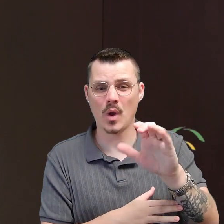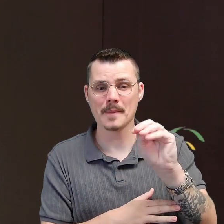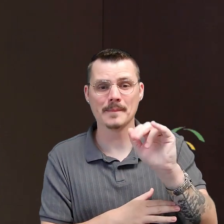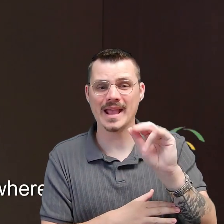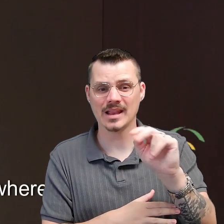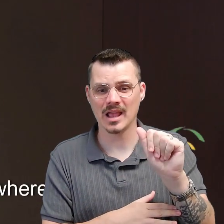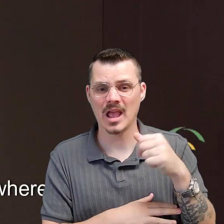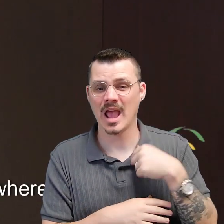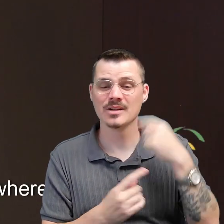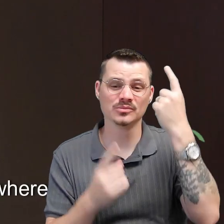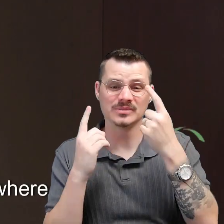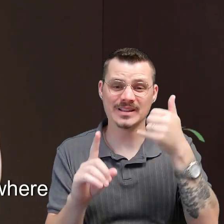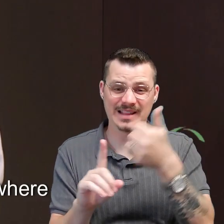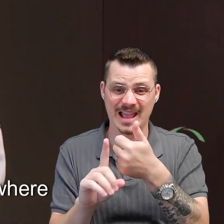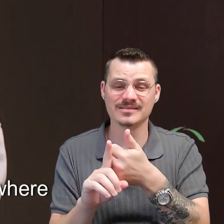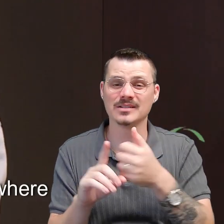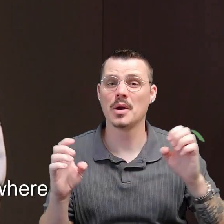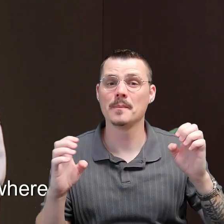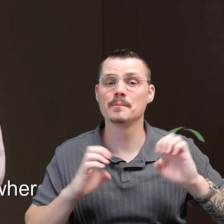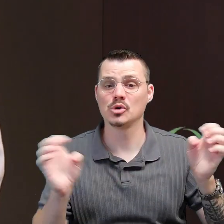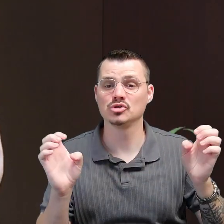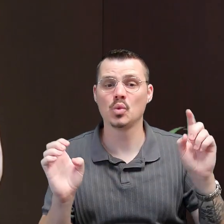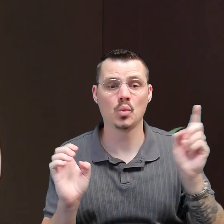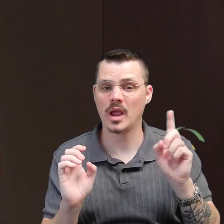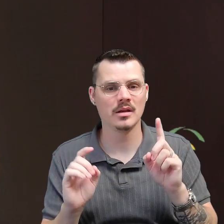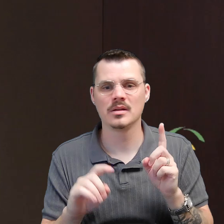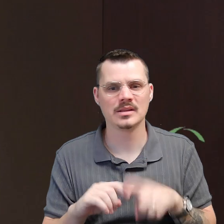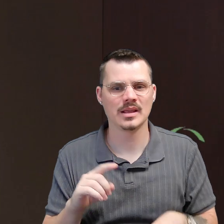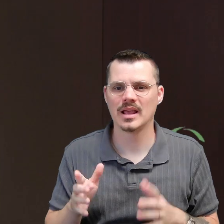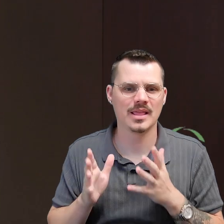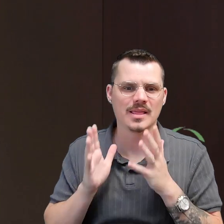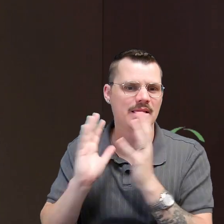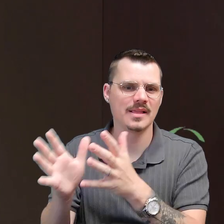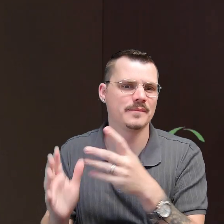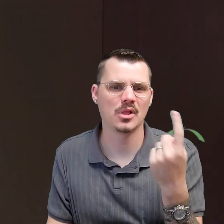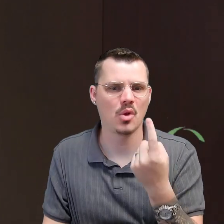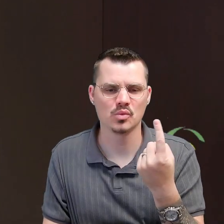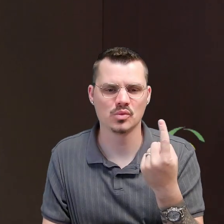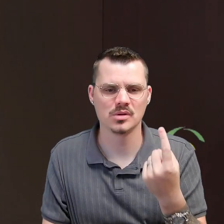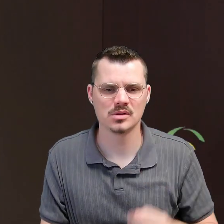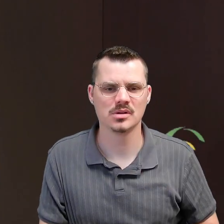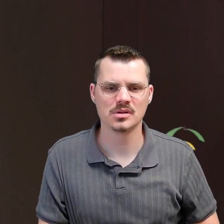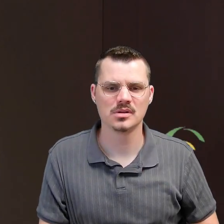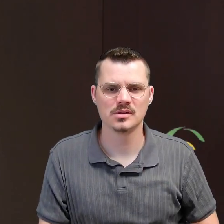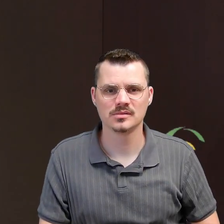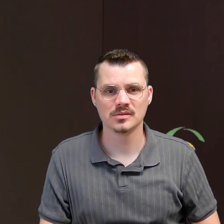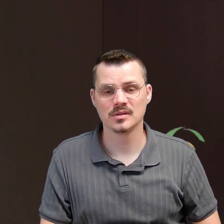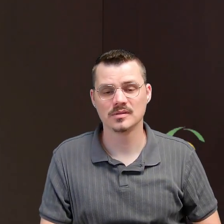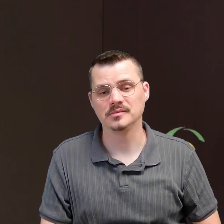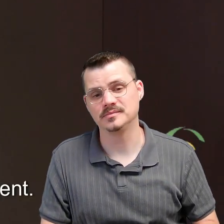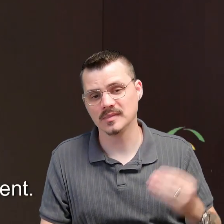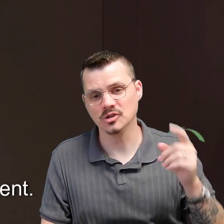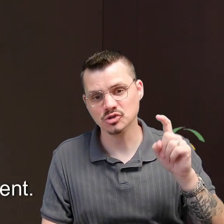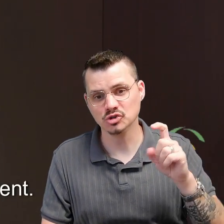mania, I consider that the kind of emergency where a person should not be left alone. And they